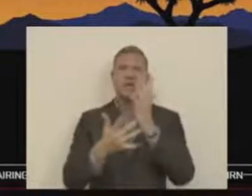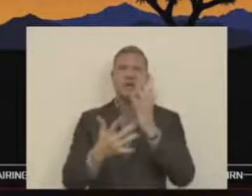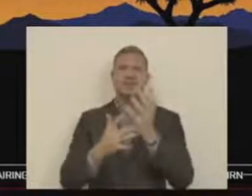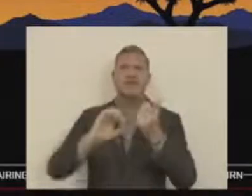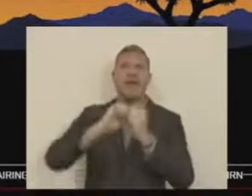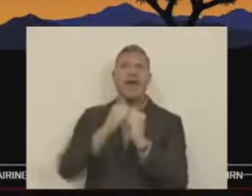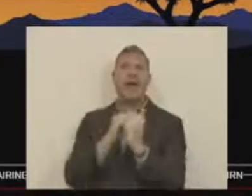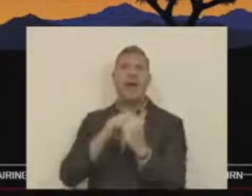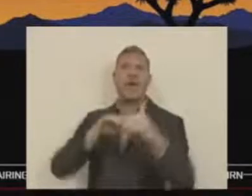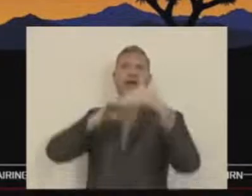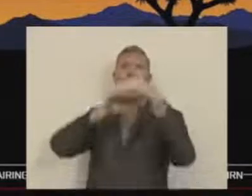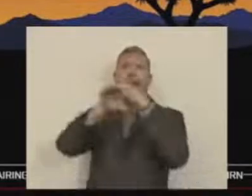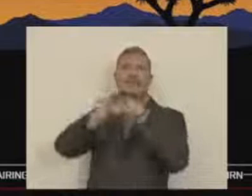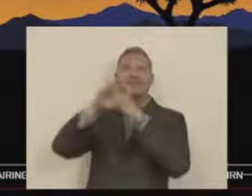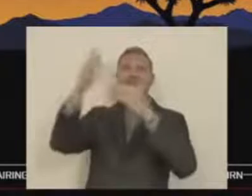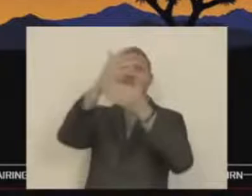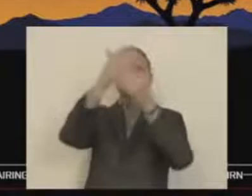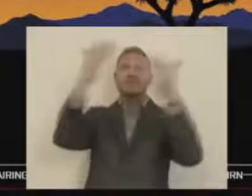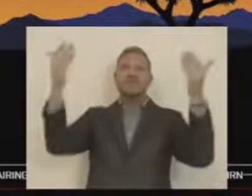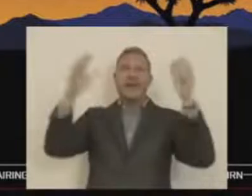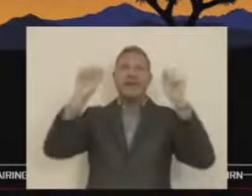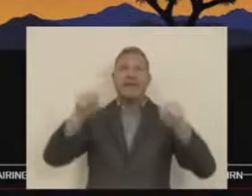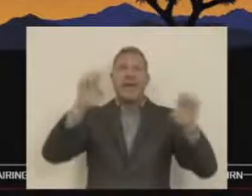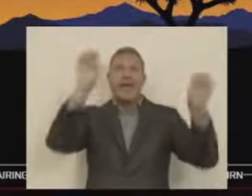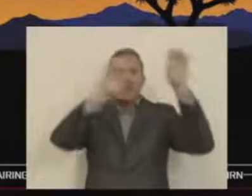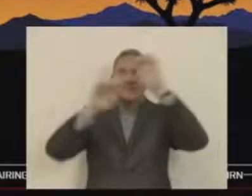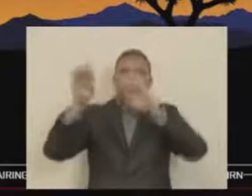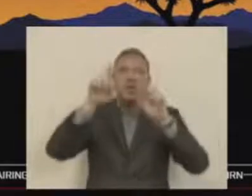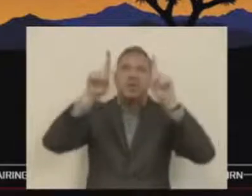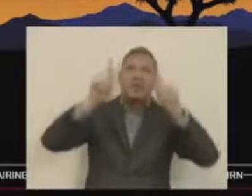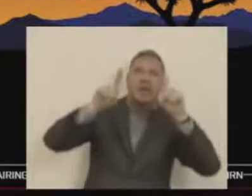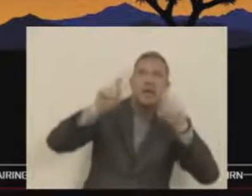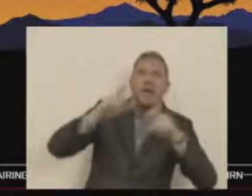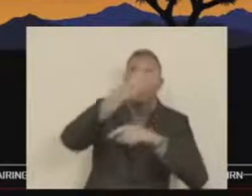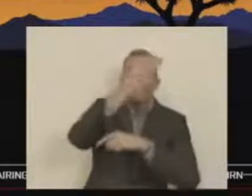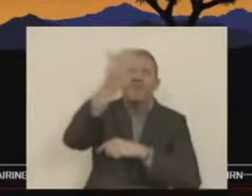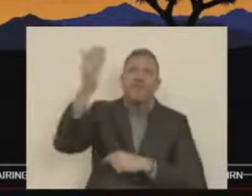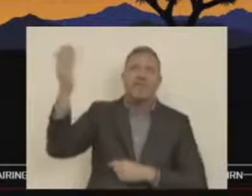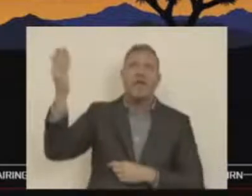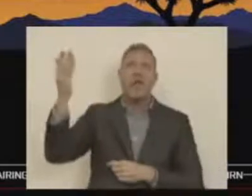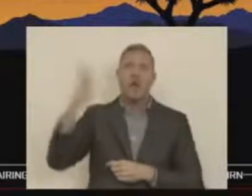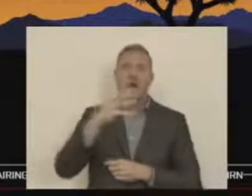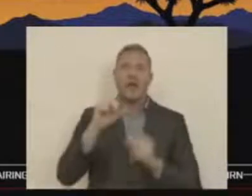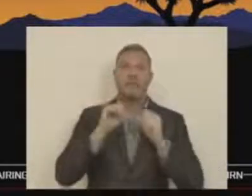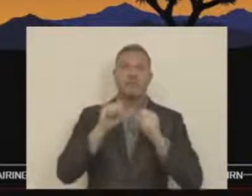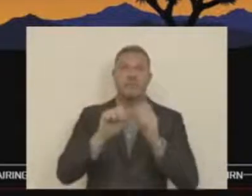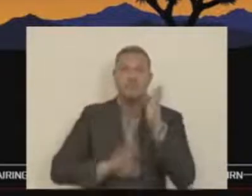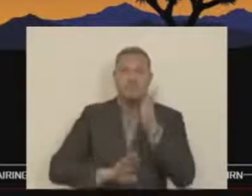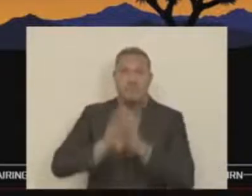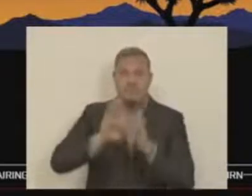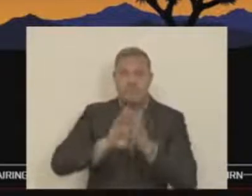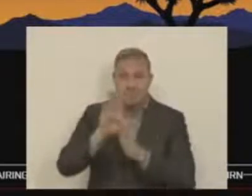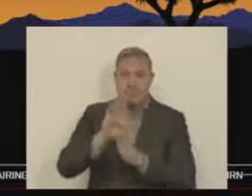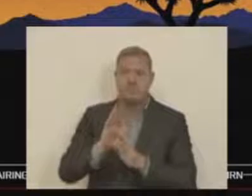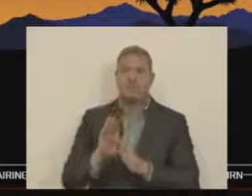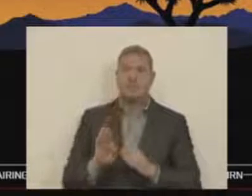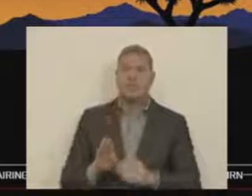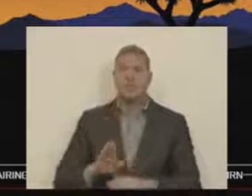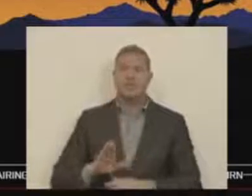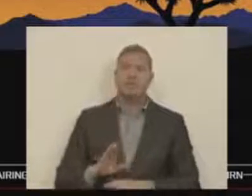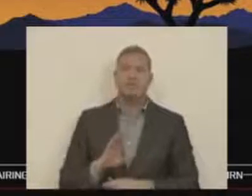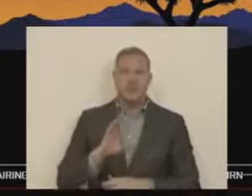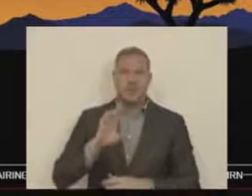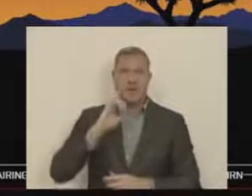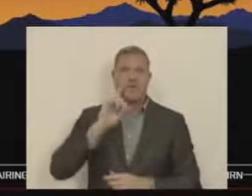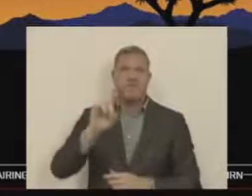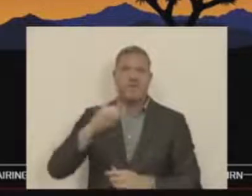space, do the experimentation, get the data, and help future programs continue the progress toward an operational capability. So we've been